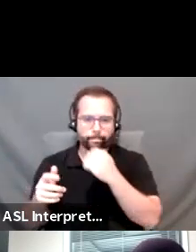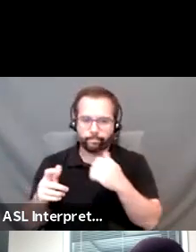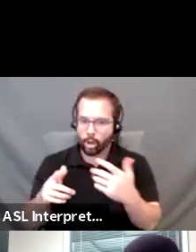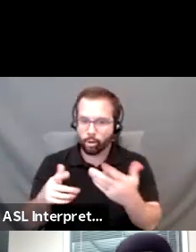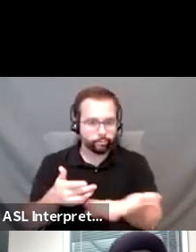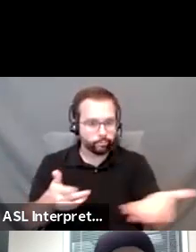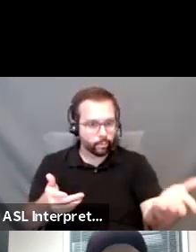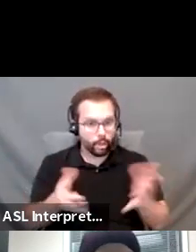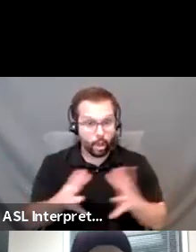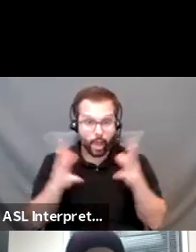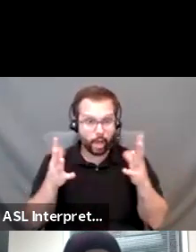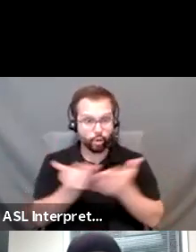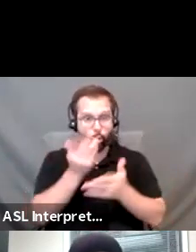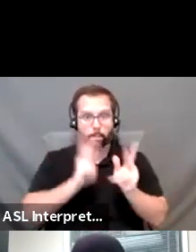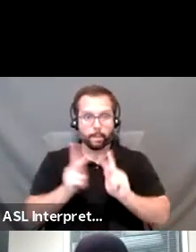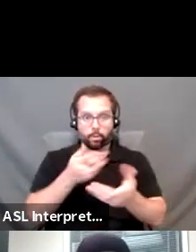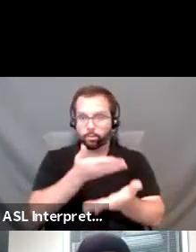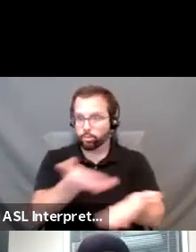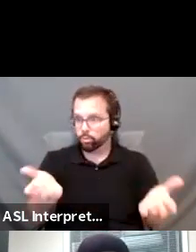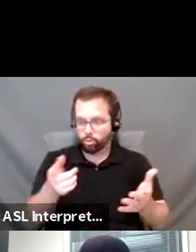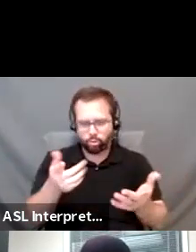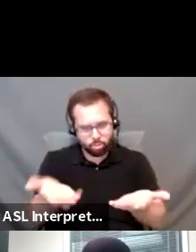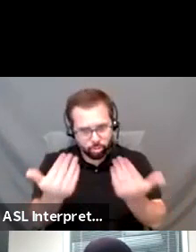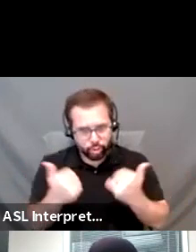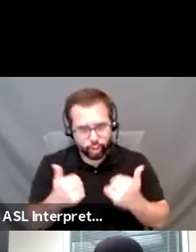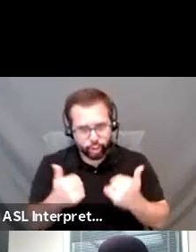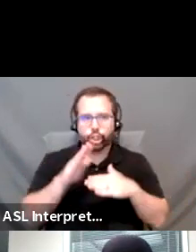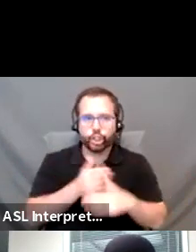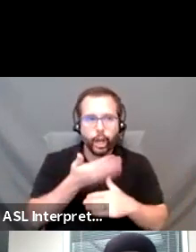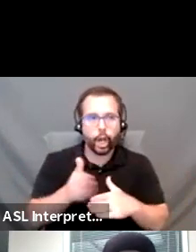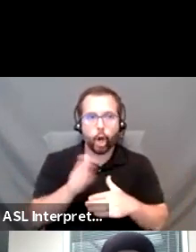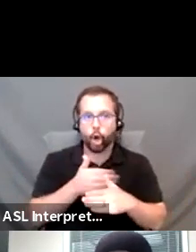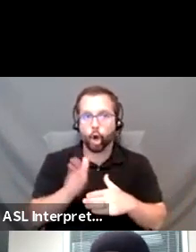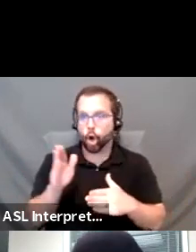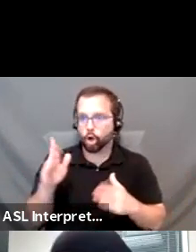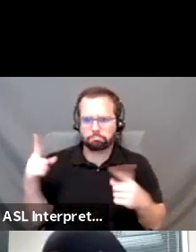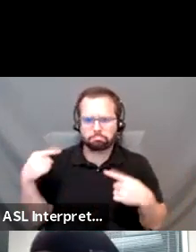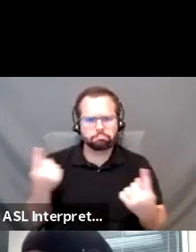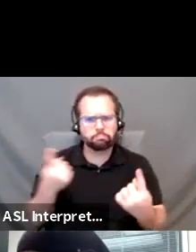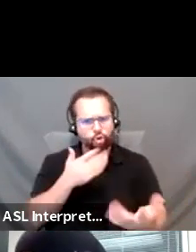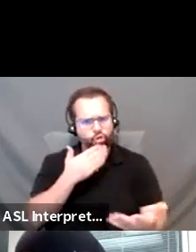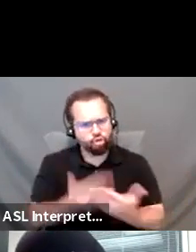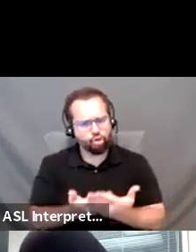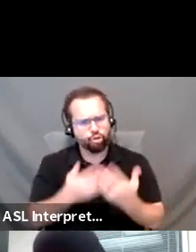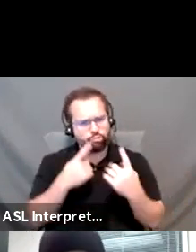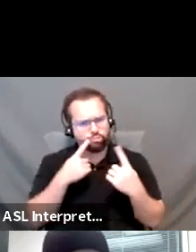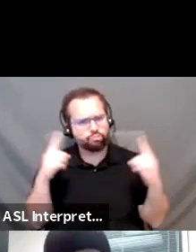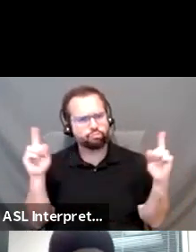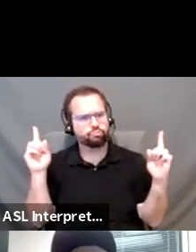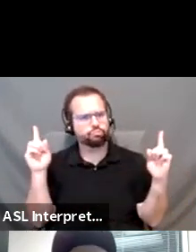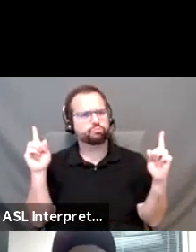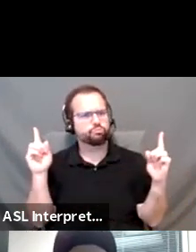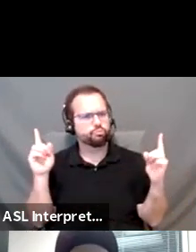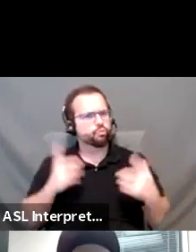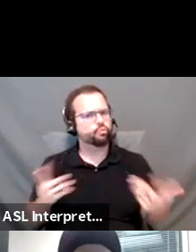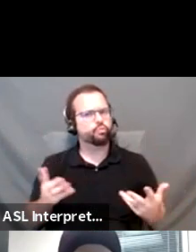some highlights, what's gone really well for you all that you want to share with the group. We've got a nice crowd